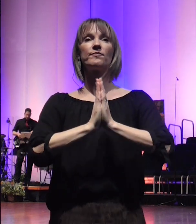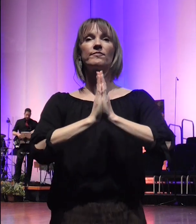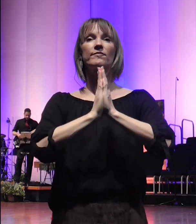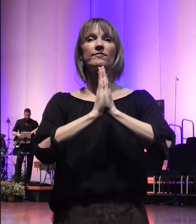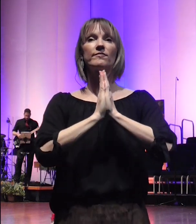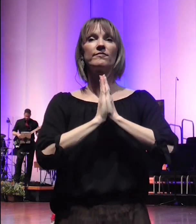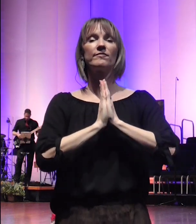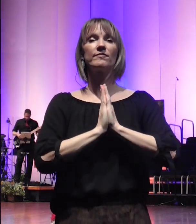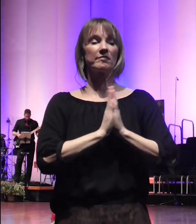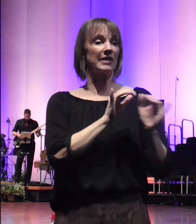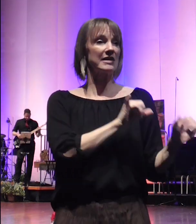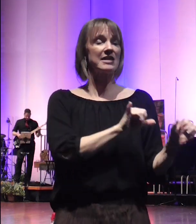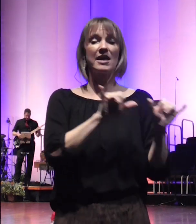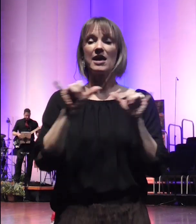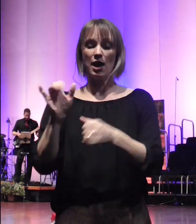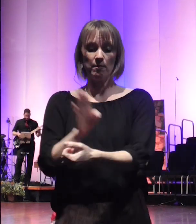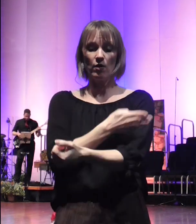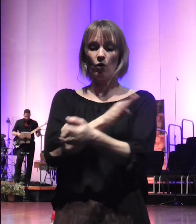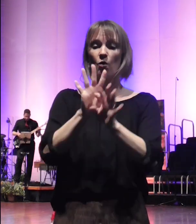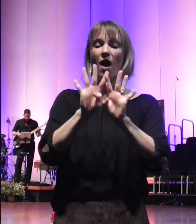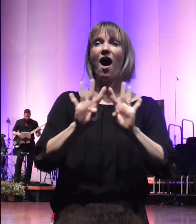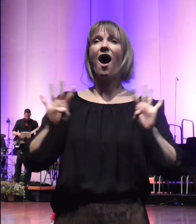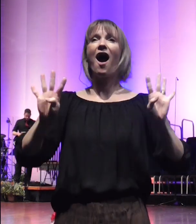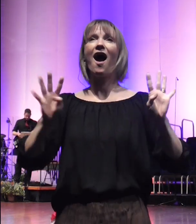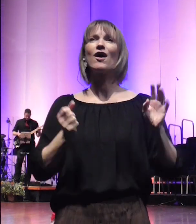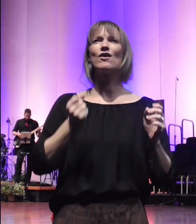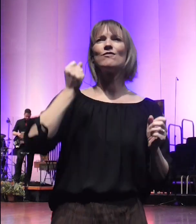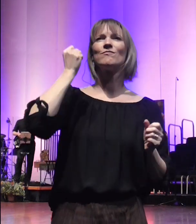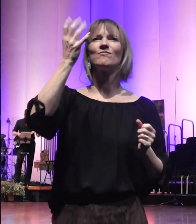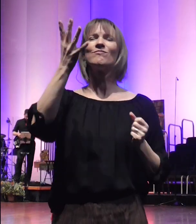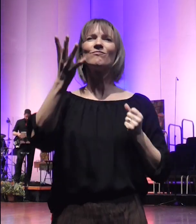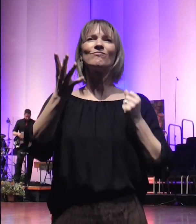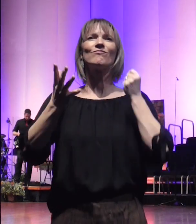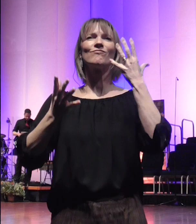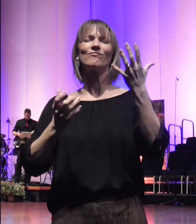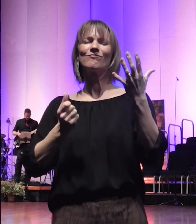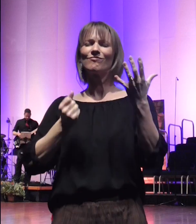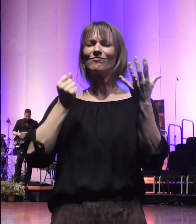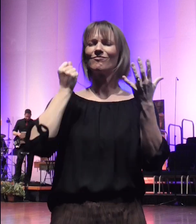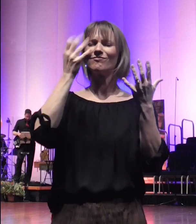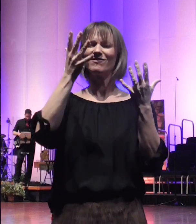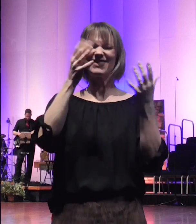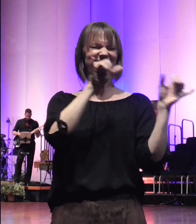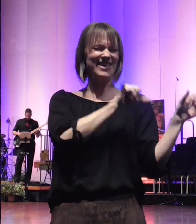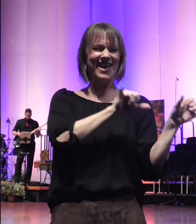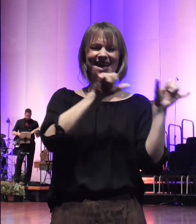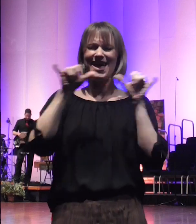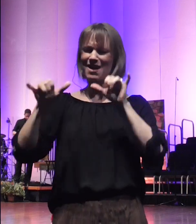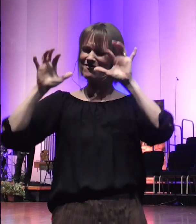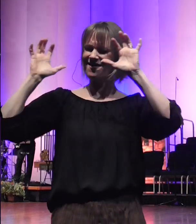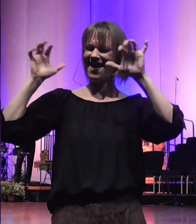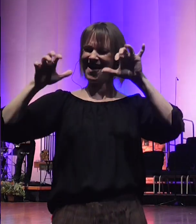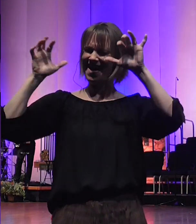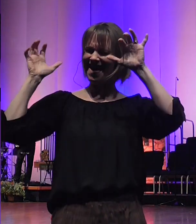the choir breaking free, just like